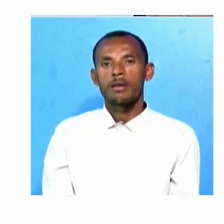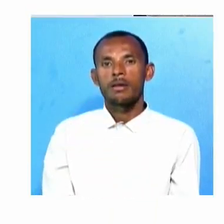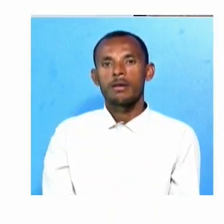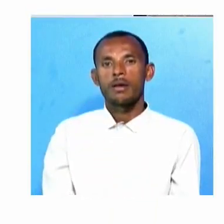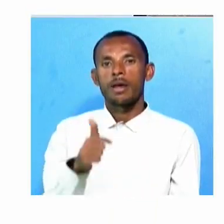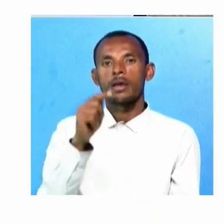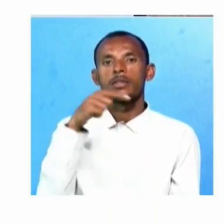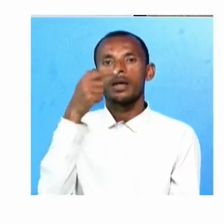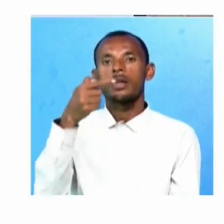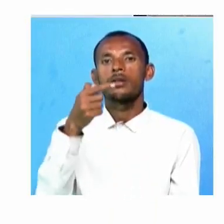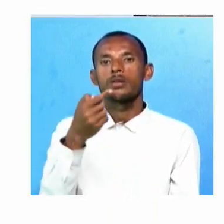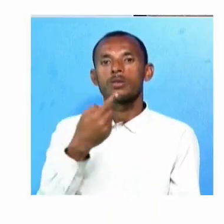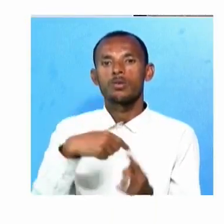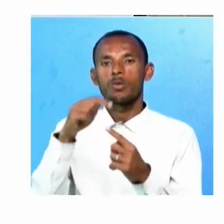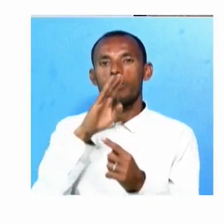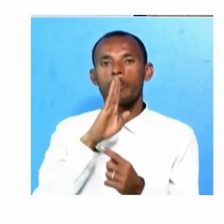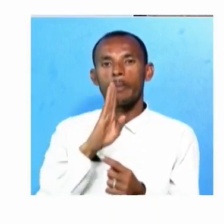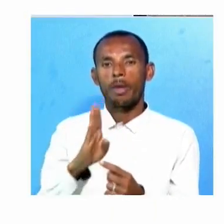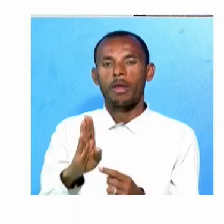to be